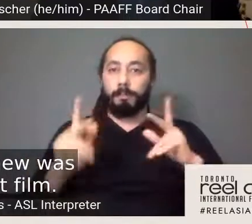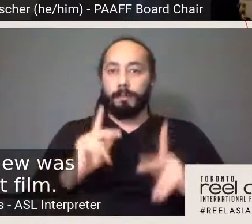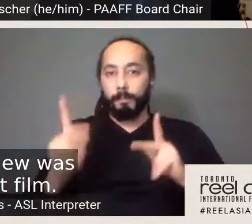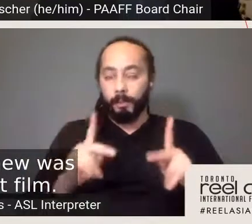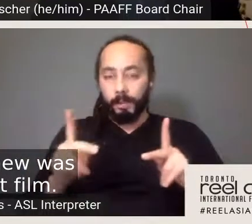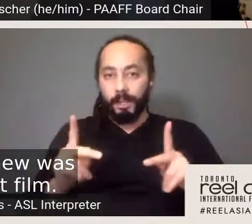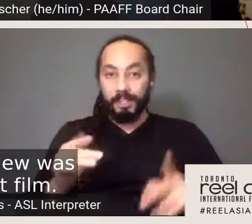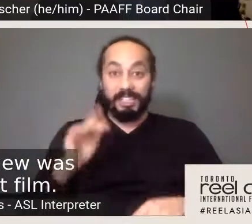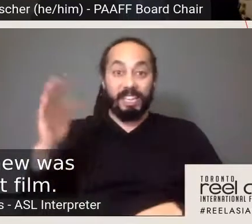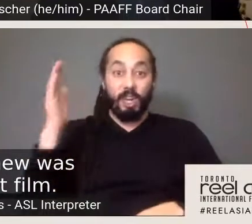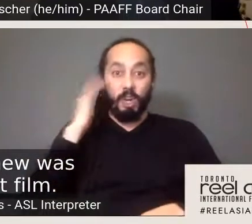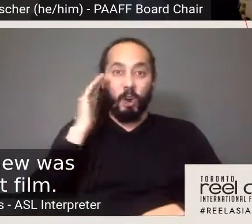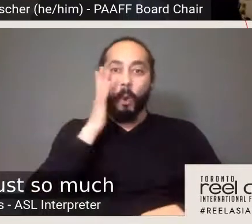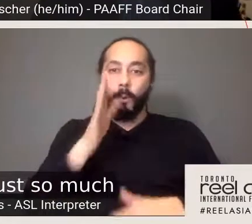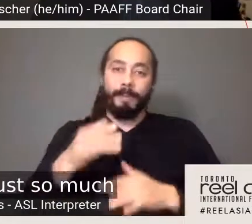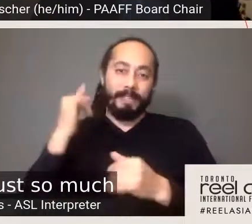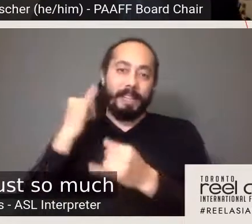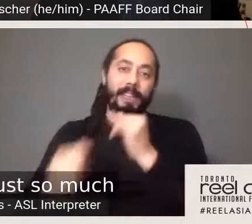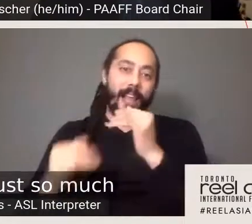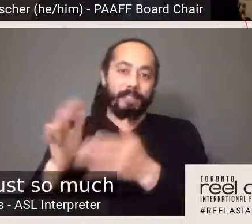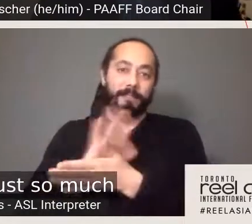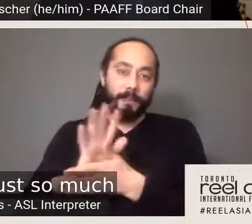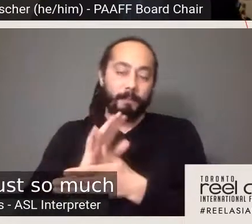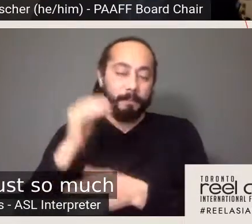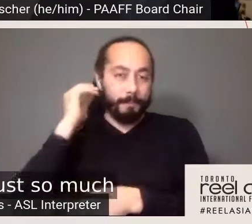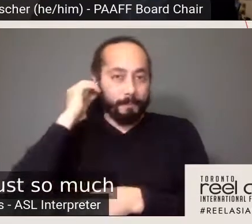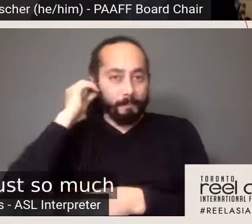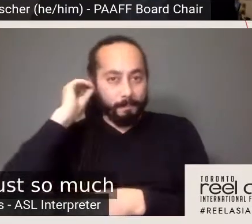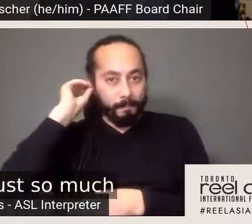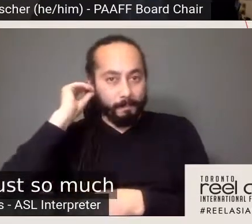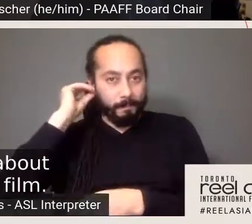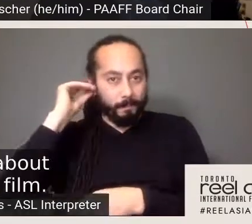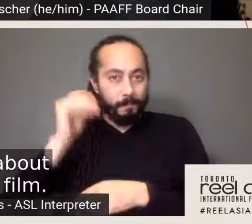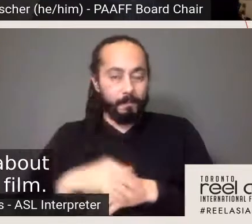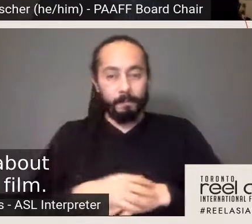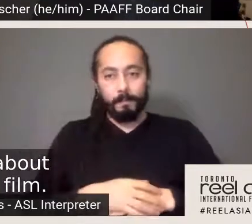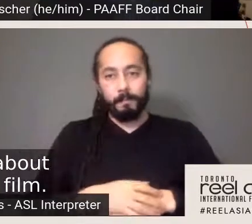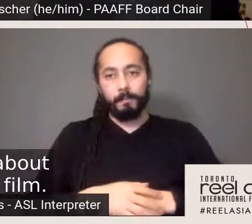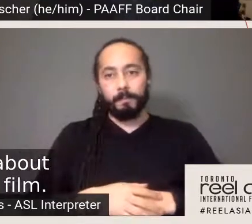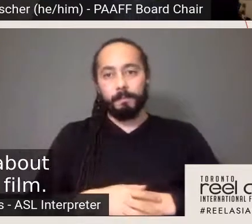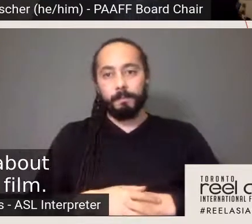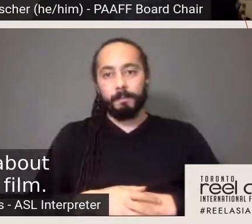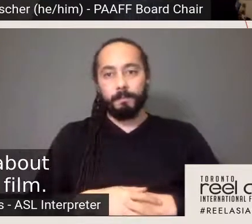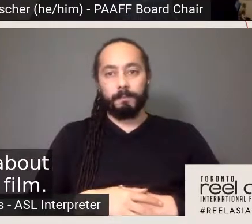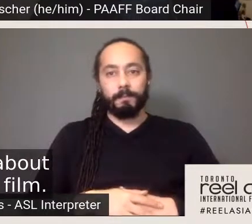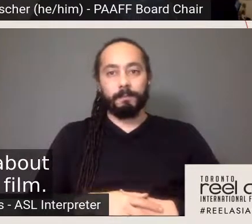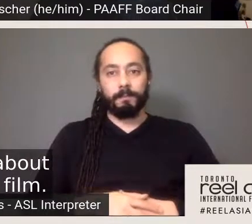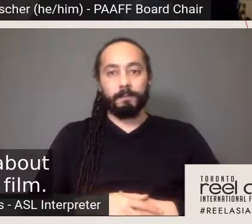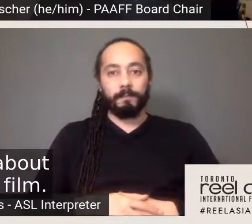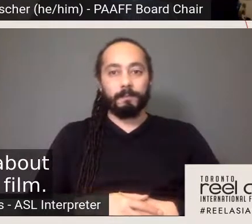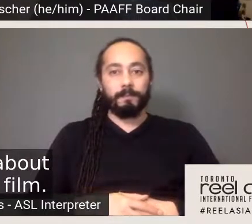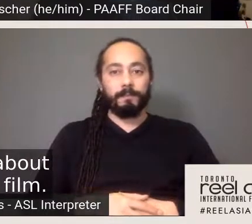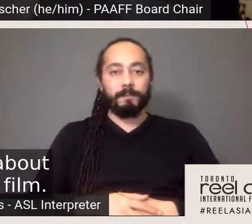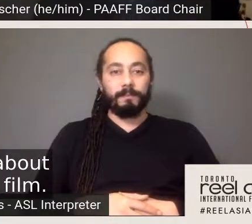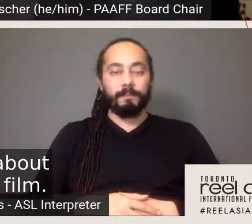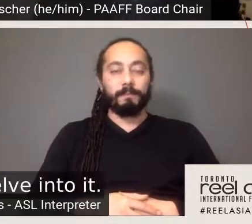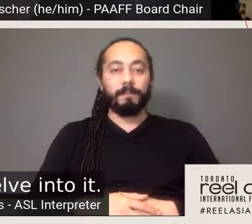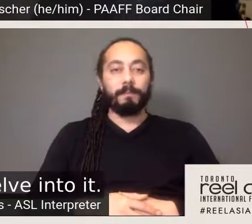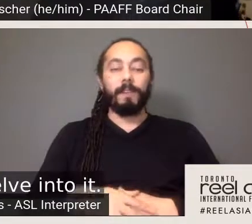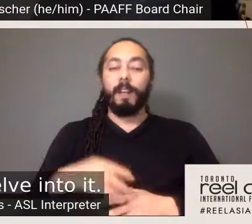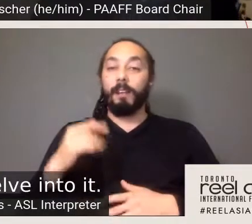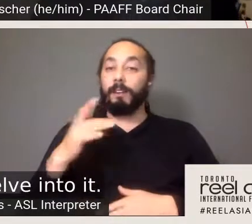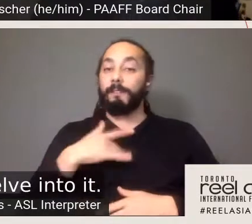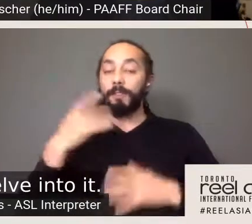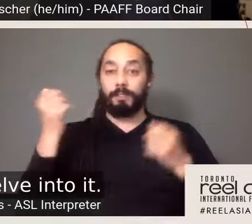going to be his last film. So I think that there is just so much that we can talk about in regards to this film. I'm